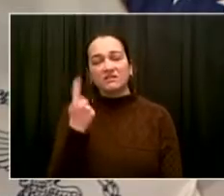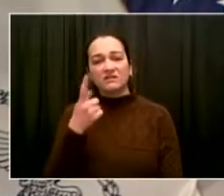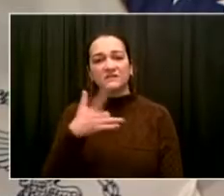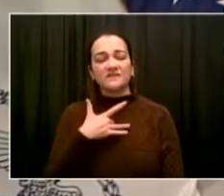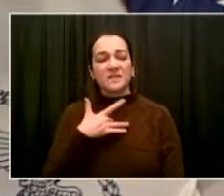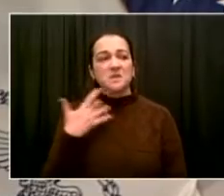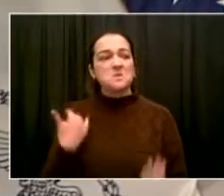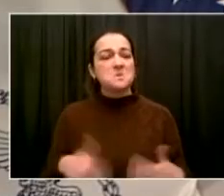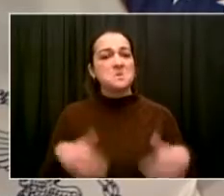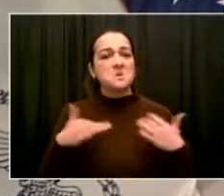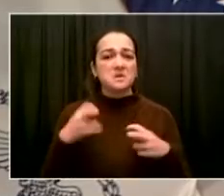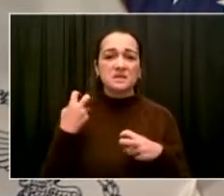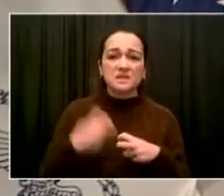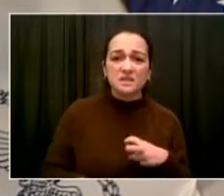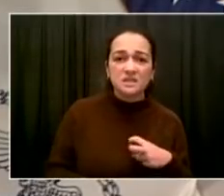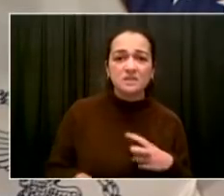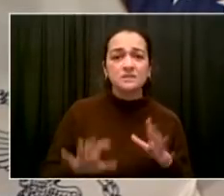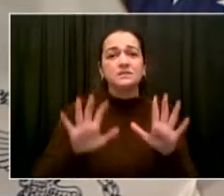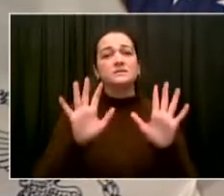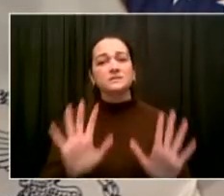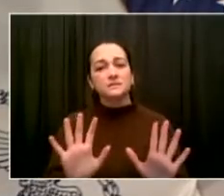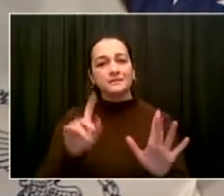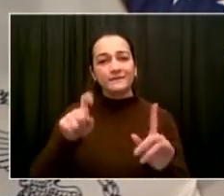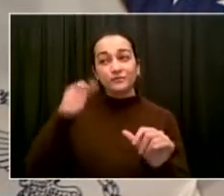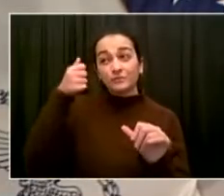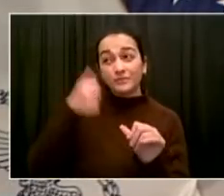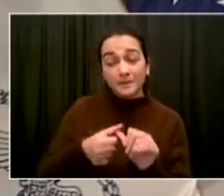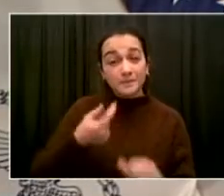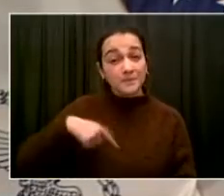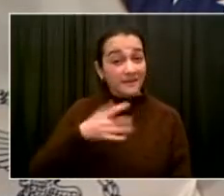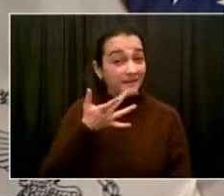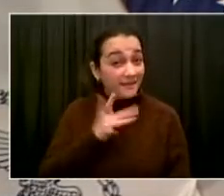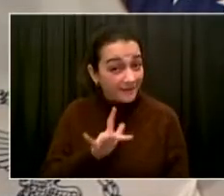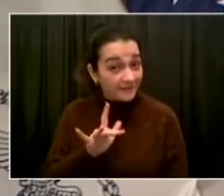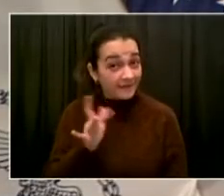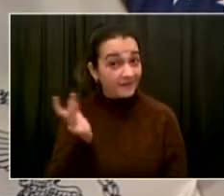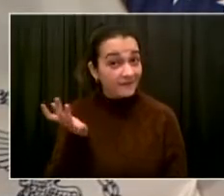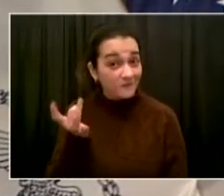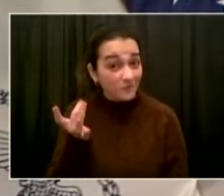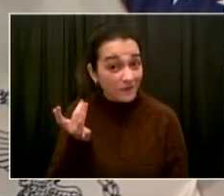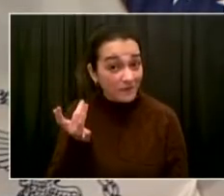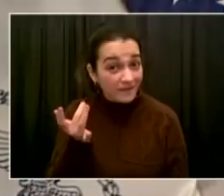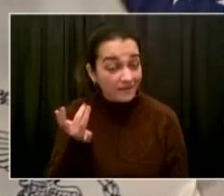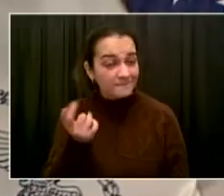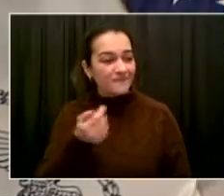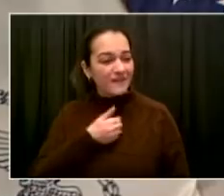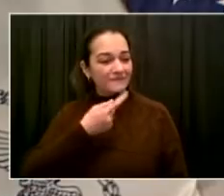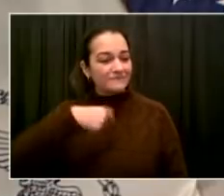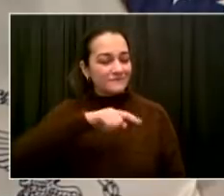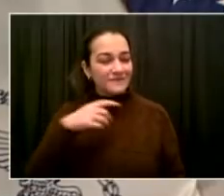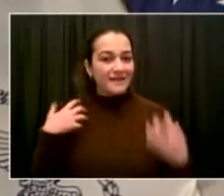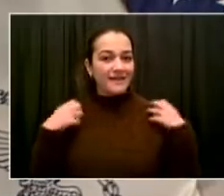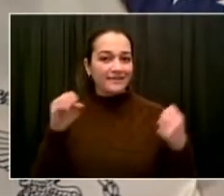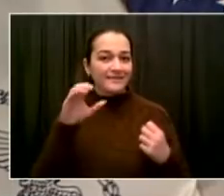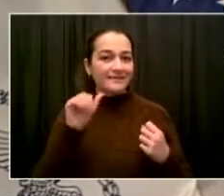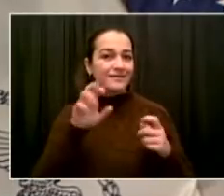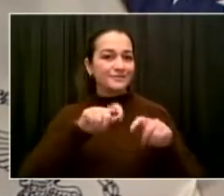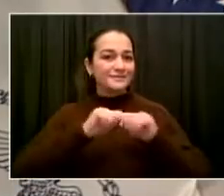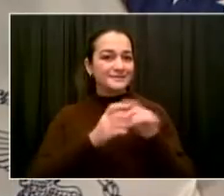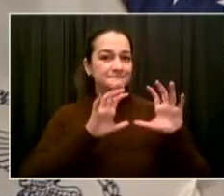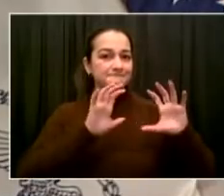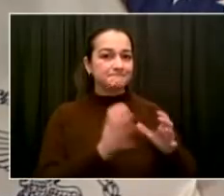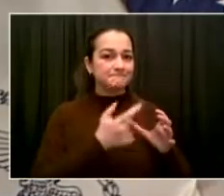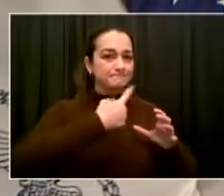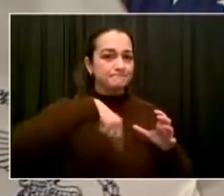have extraordinary healthcare leadership. And New Yorkers have really come to trust the voices of our